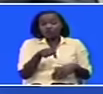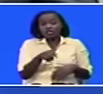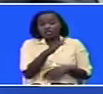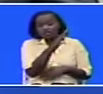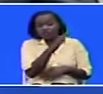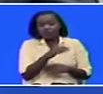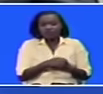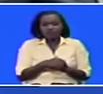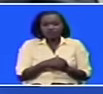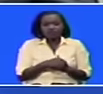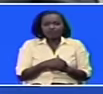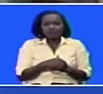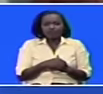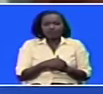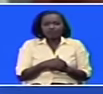afternoon?